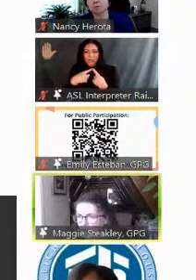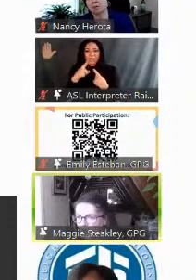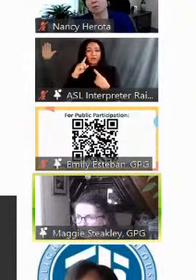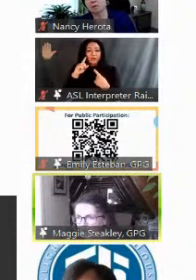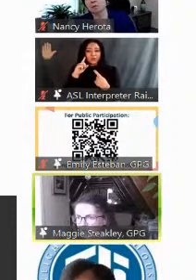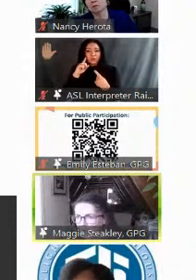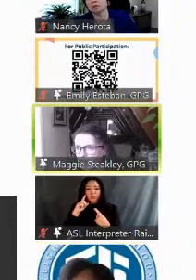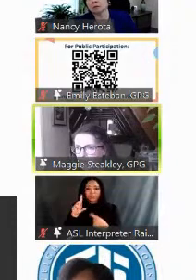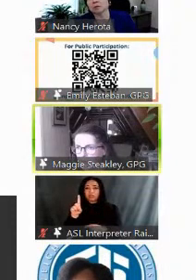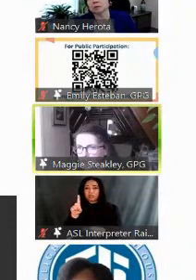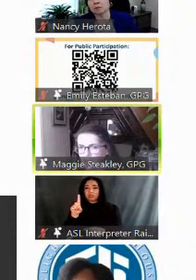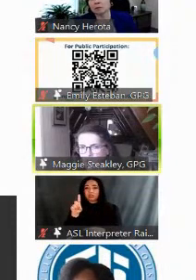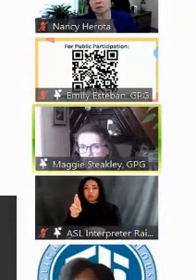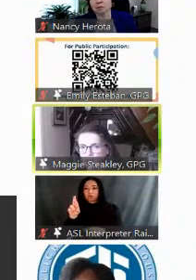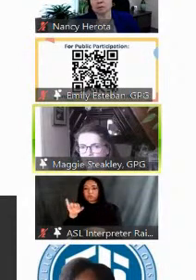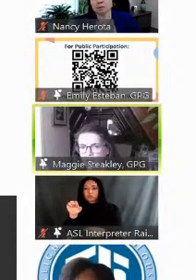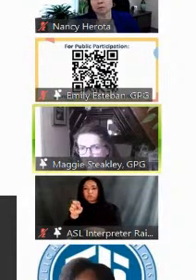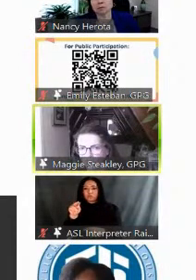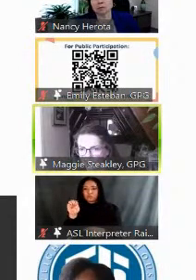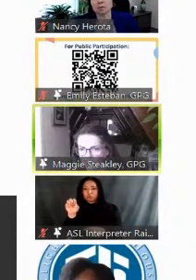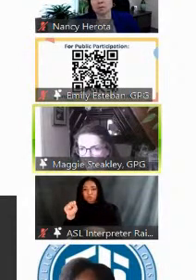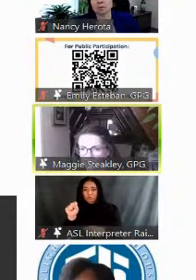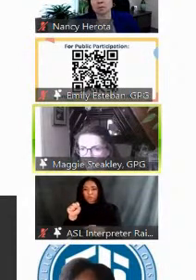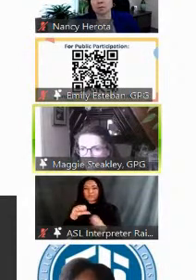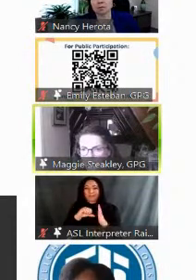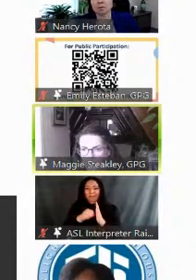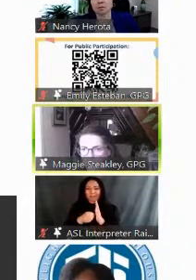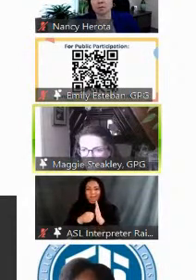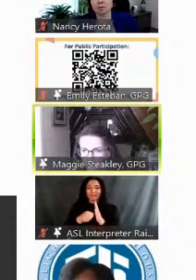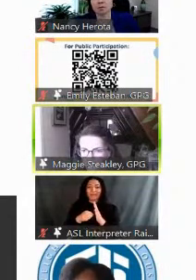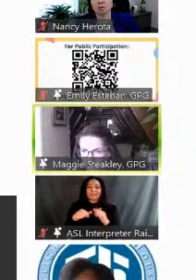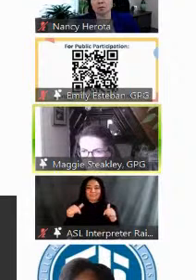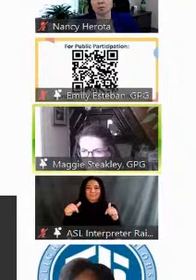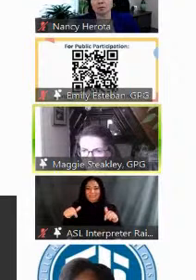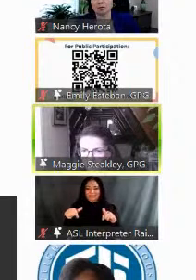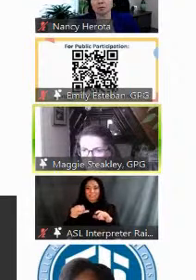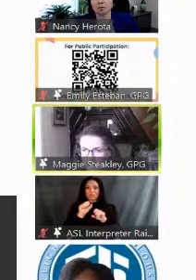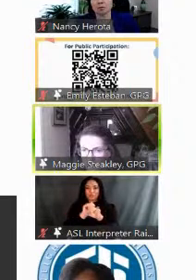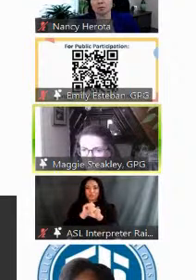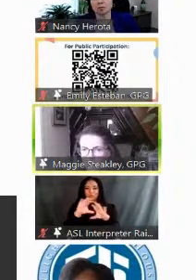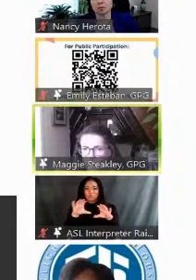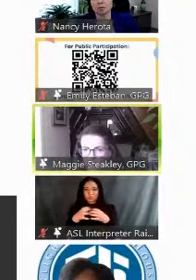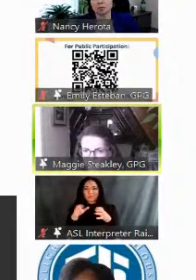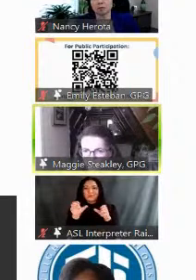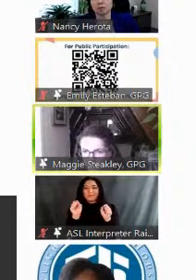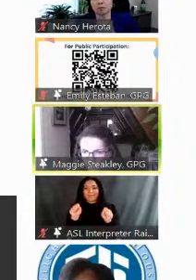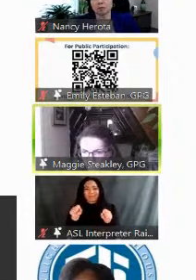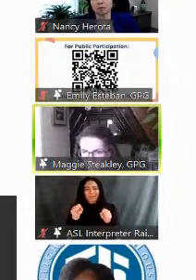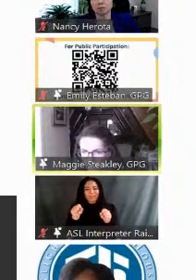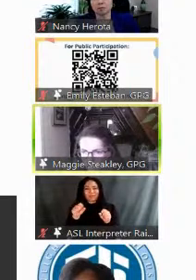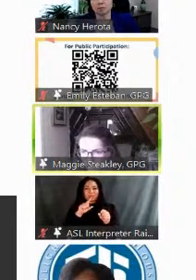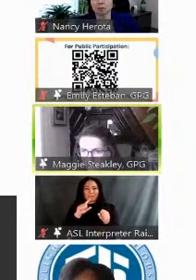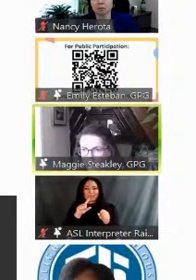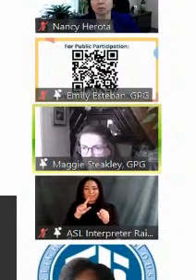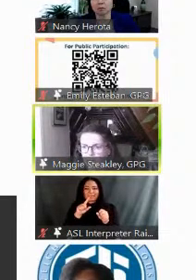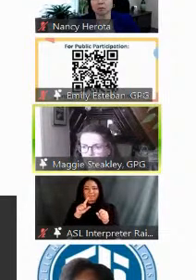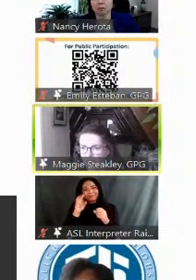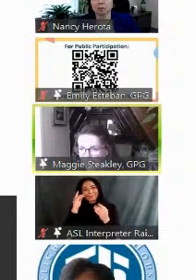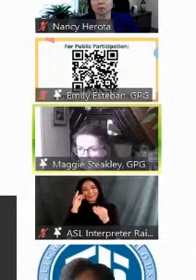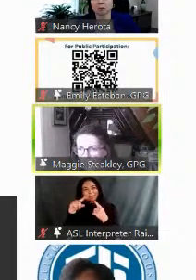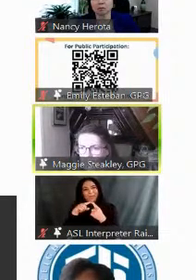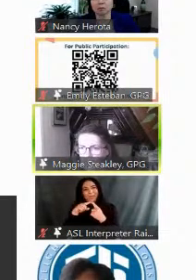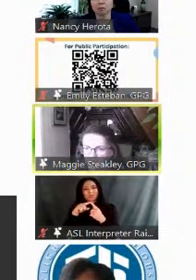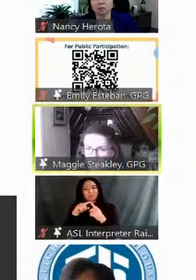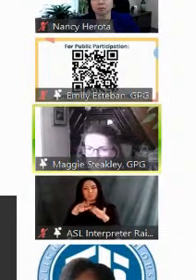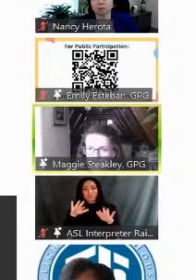start to highlight some of the ways that the scope of this work group can reflect what we want in a child-centered approach in terms of